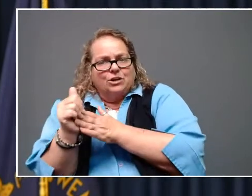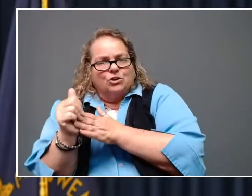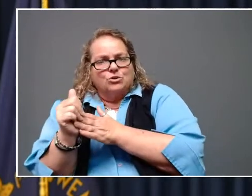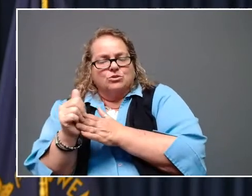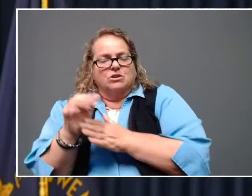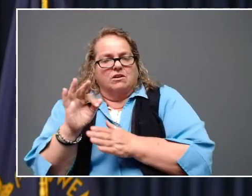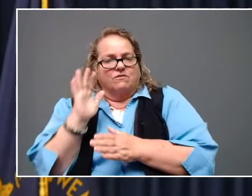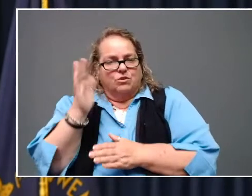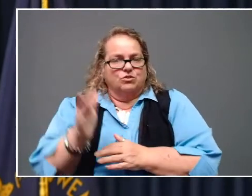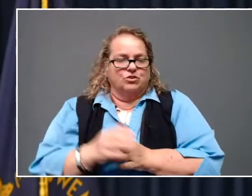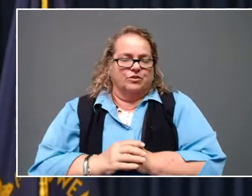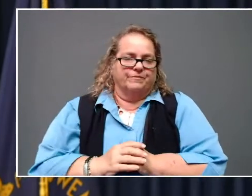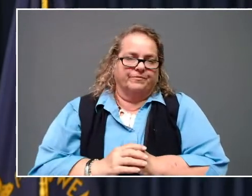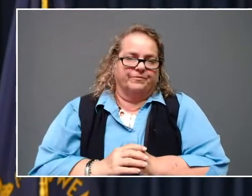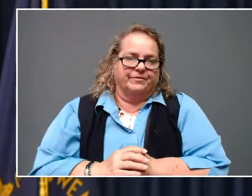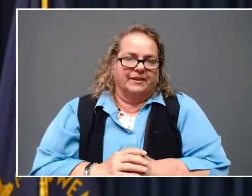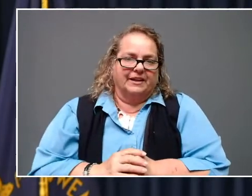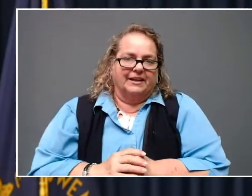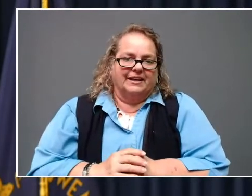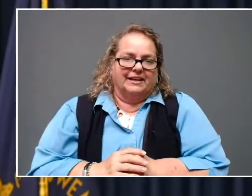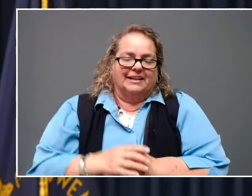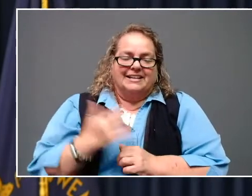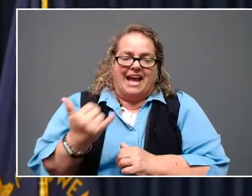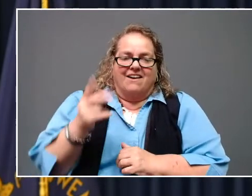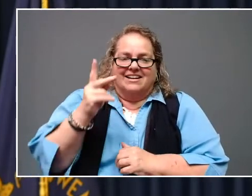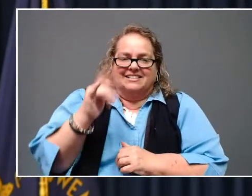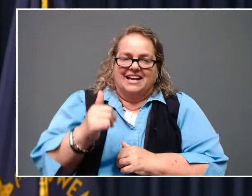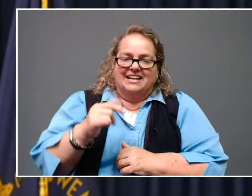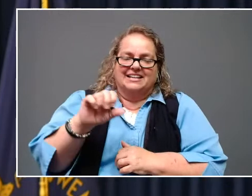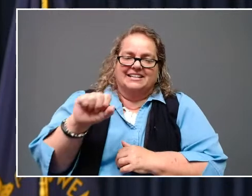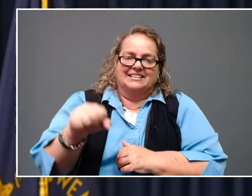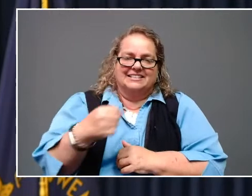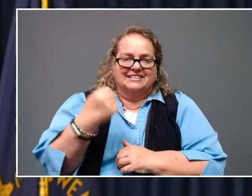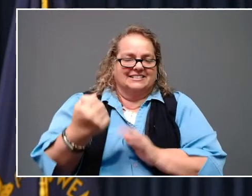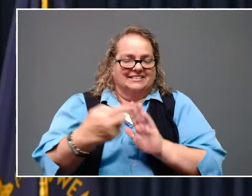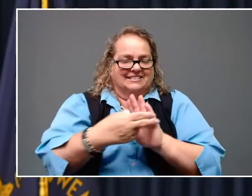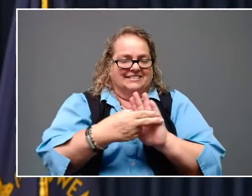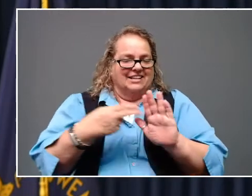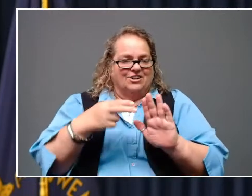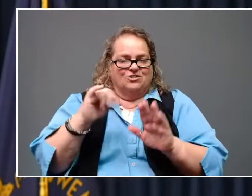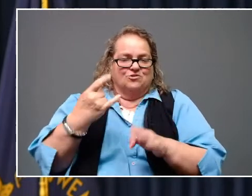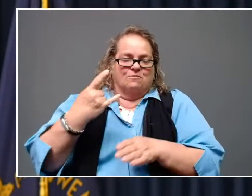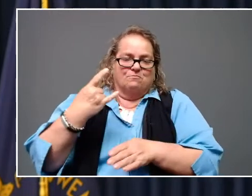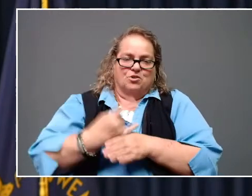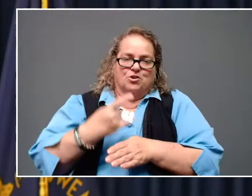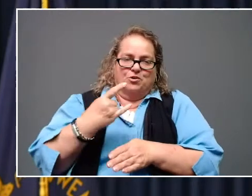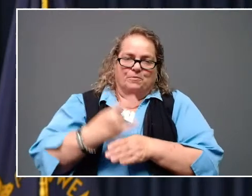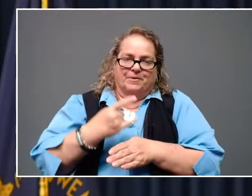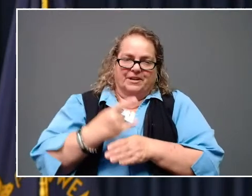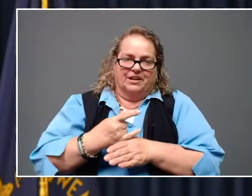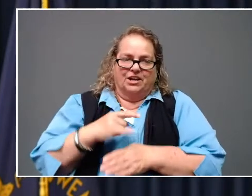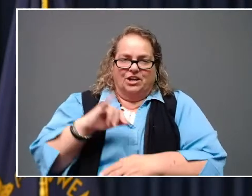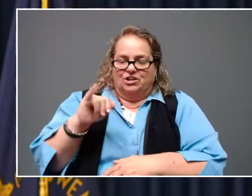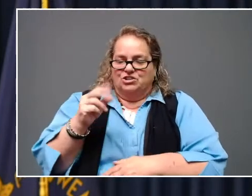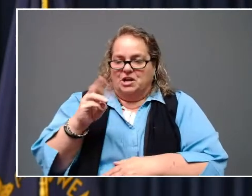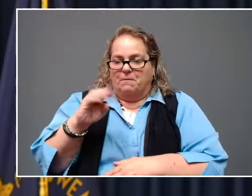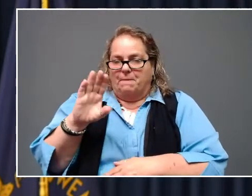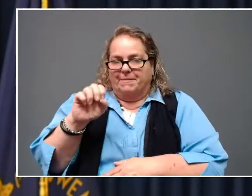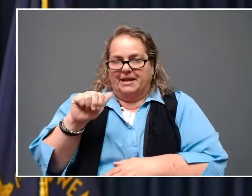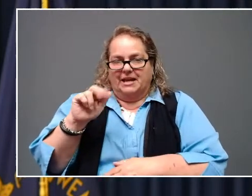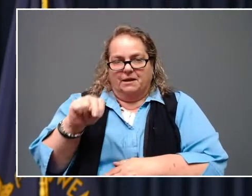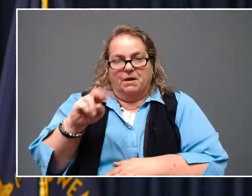Kentucky's signature bourbon and distillery industry to highlight a special event from this last week. The Jim Beam American Stillhouse in